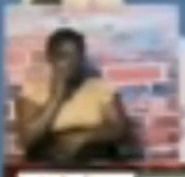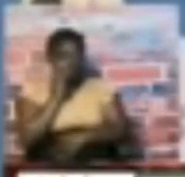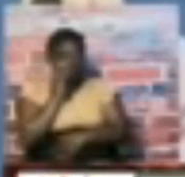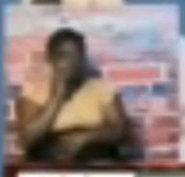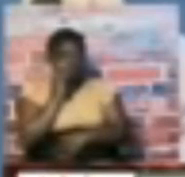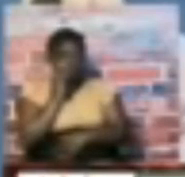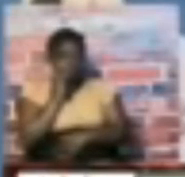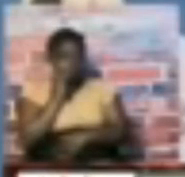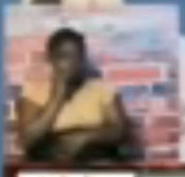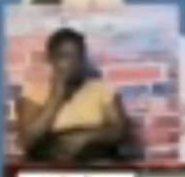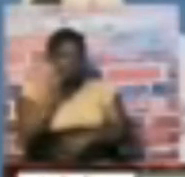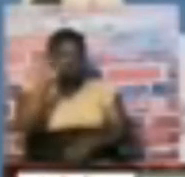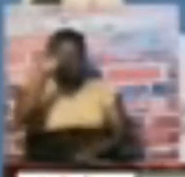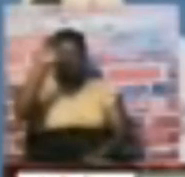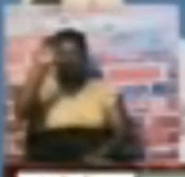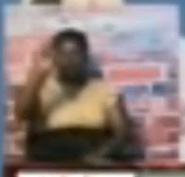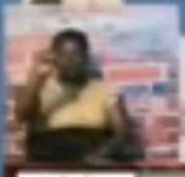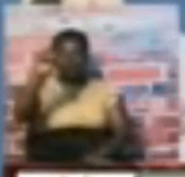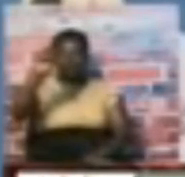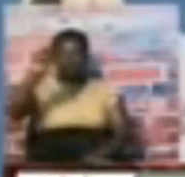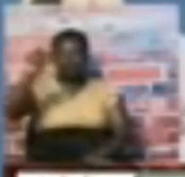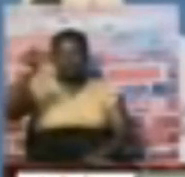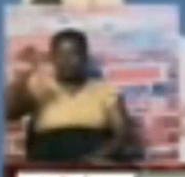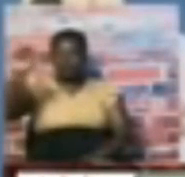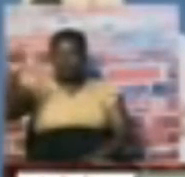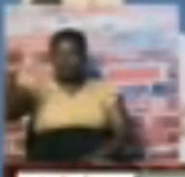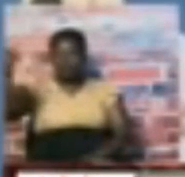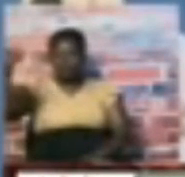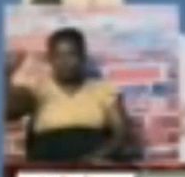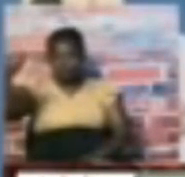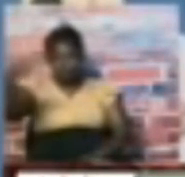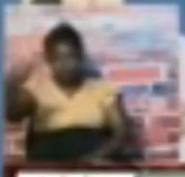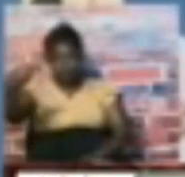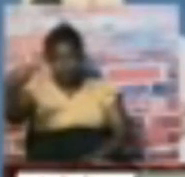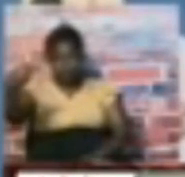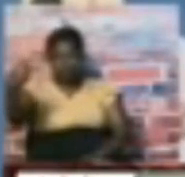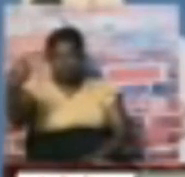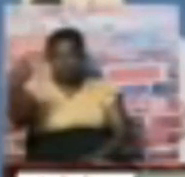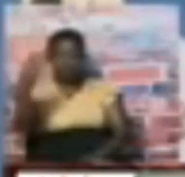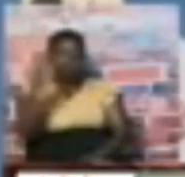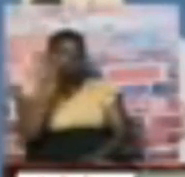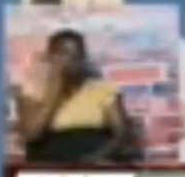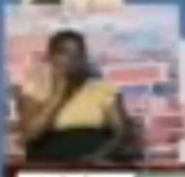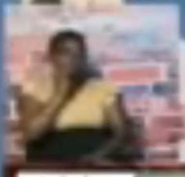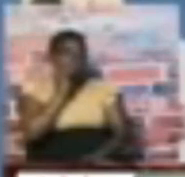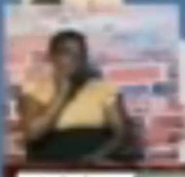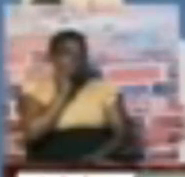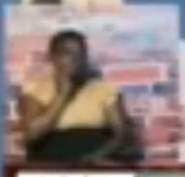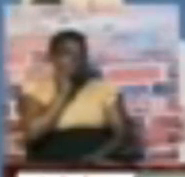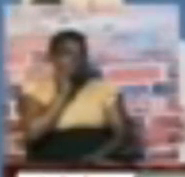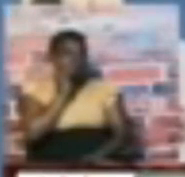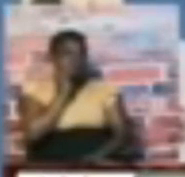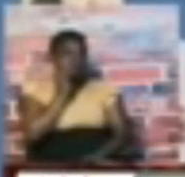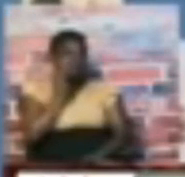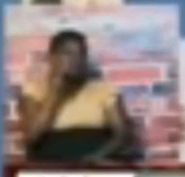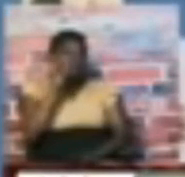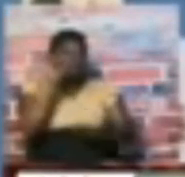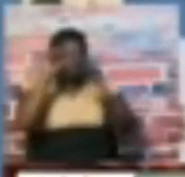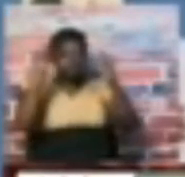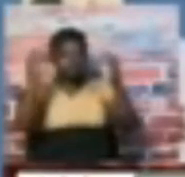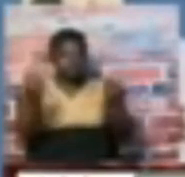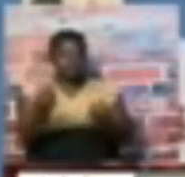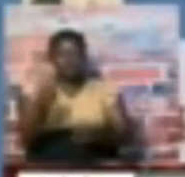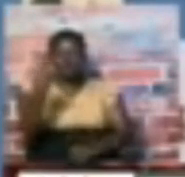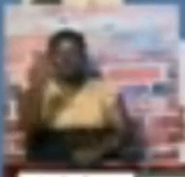Boch Gustavo Orach Rujwe, 1 million shillings. Coffee World Limited, 1